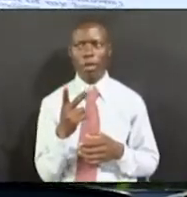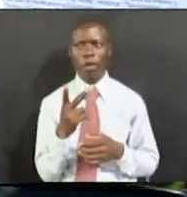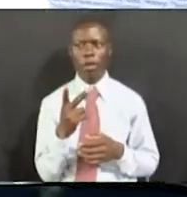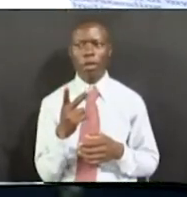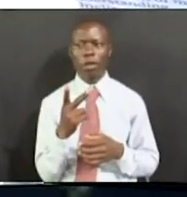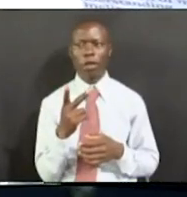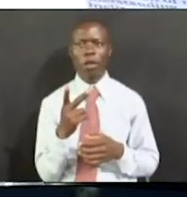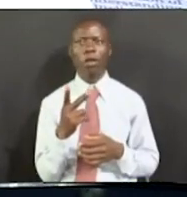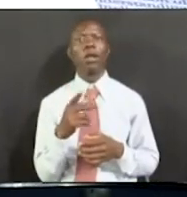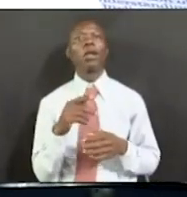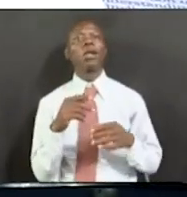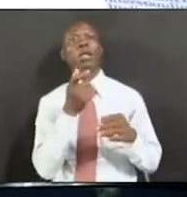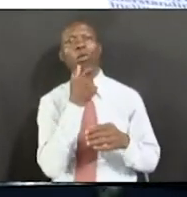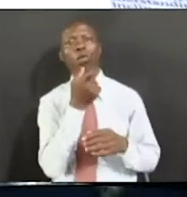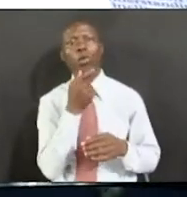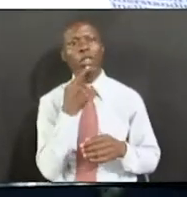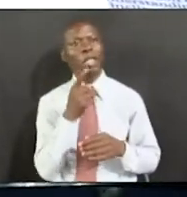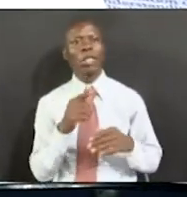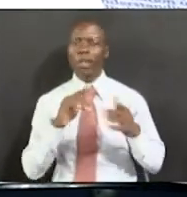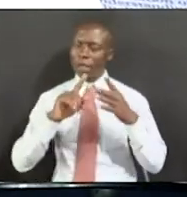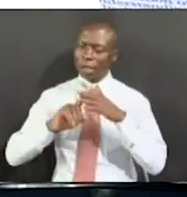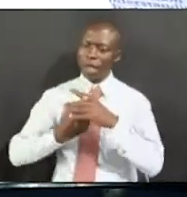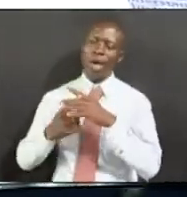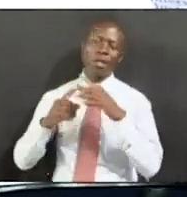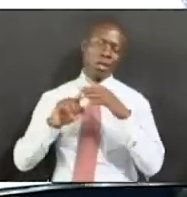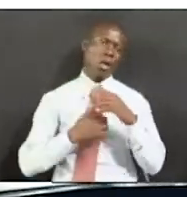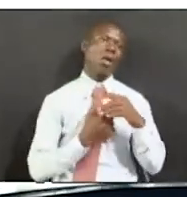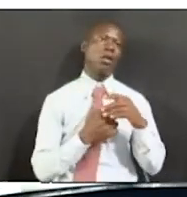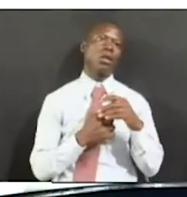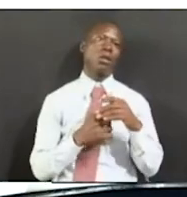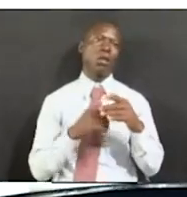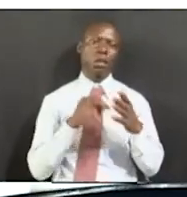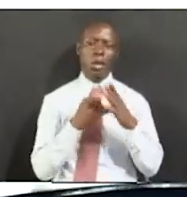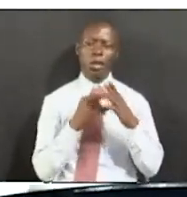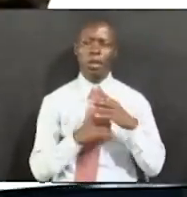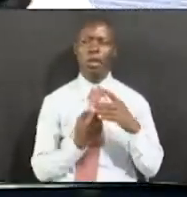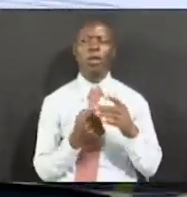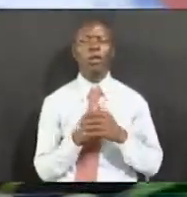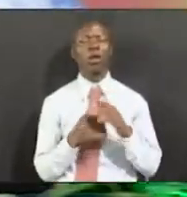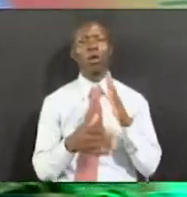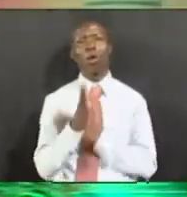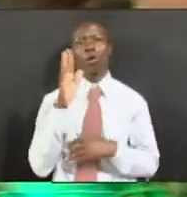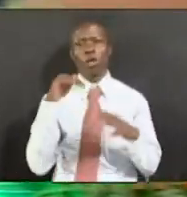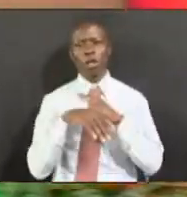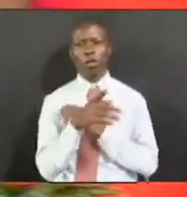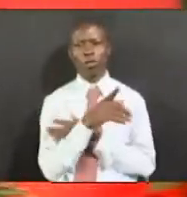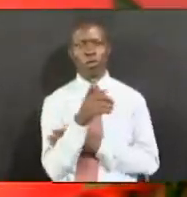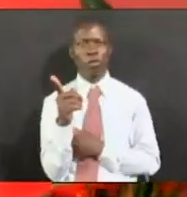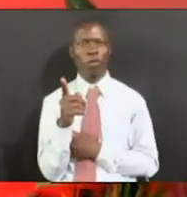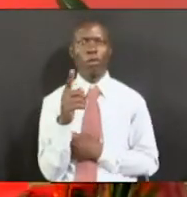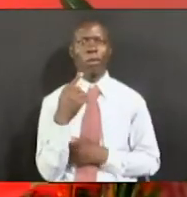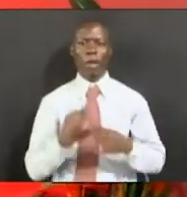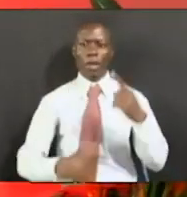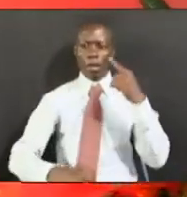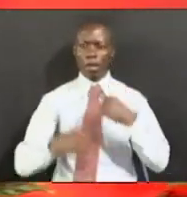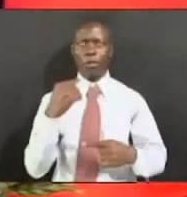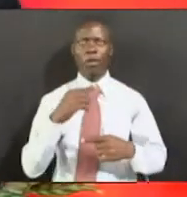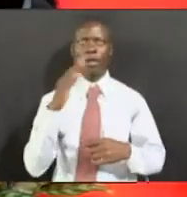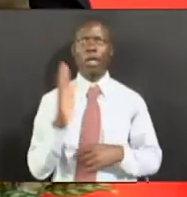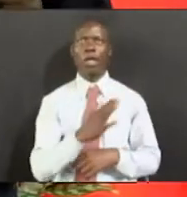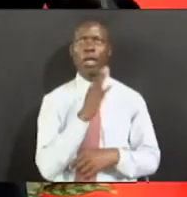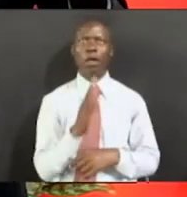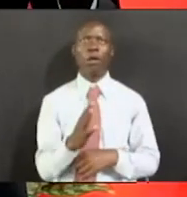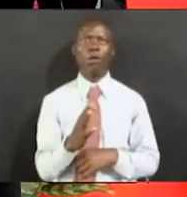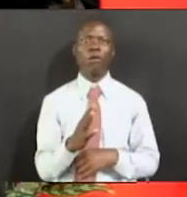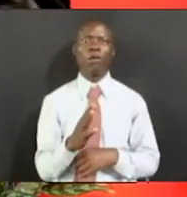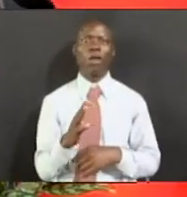say chaka chaka. Just begin and see what God will do. Champions are never quitters. See, this man,